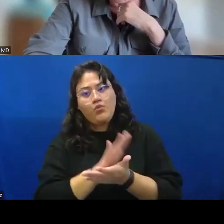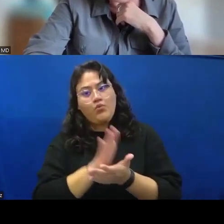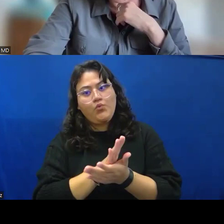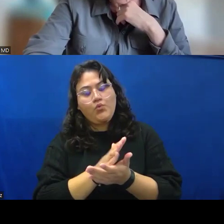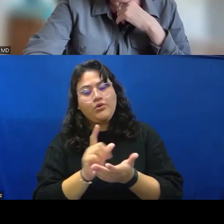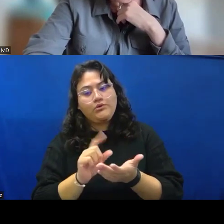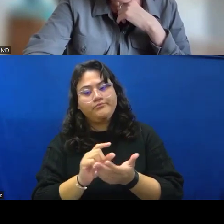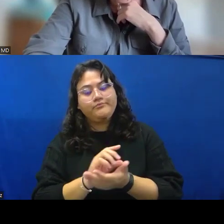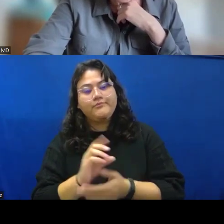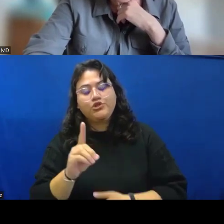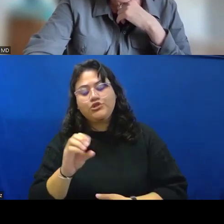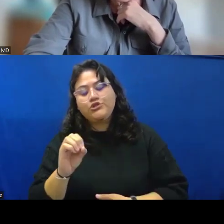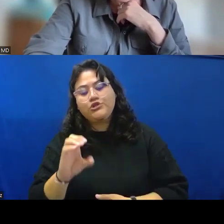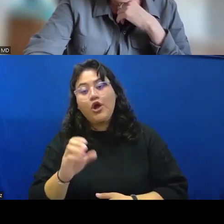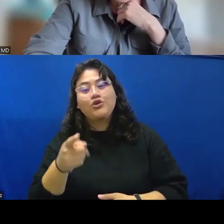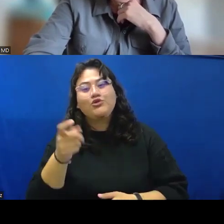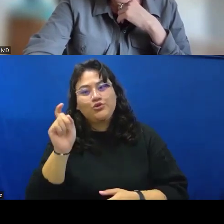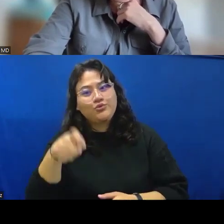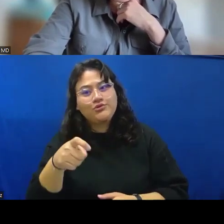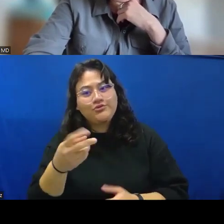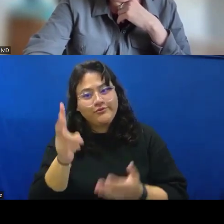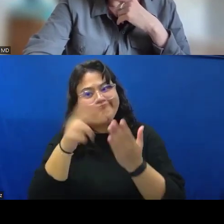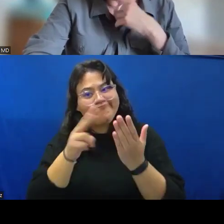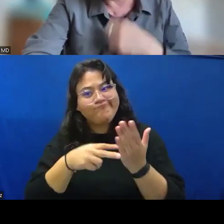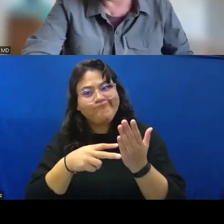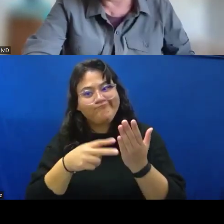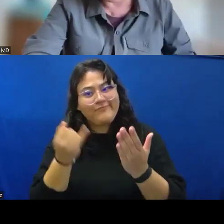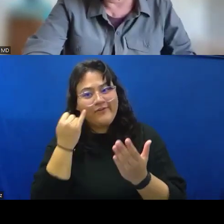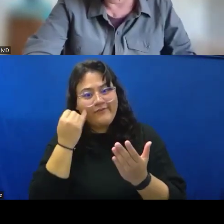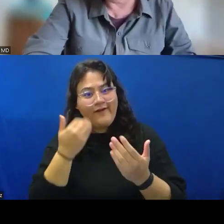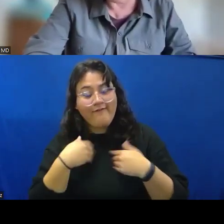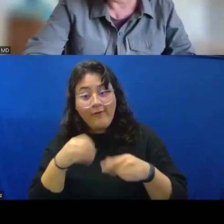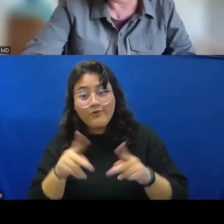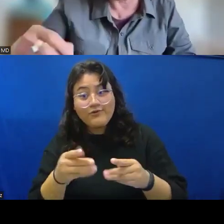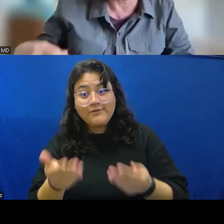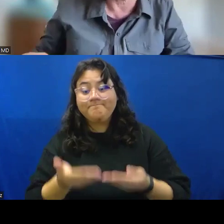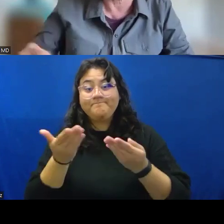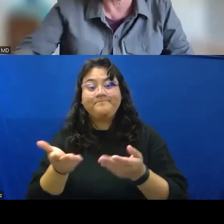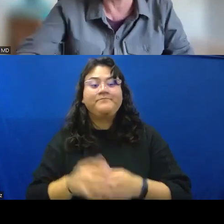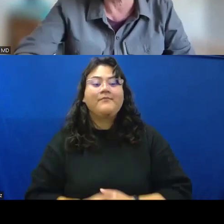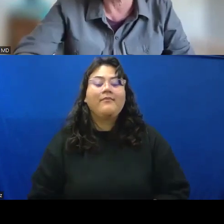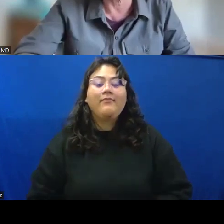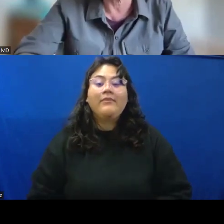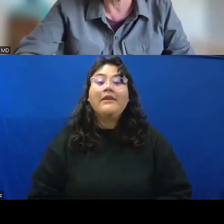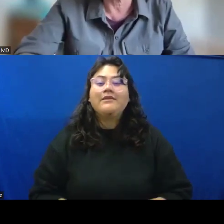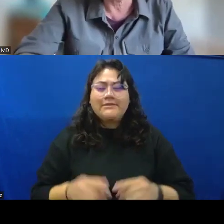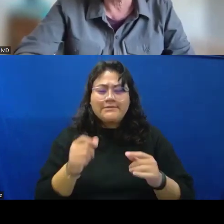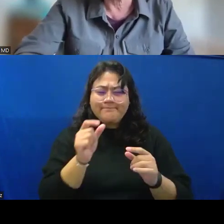look it up and read the whole thing. Here's a small portion of it, and what the slide says